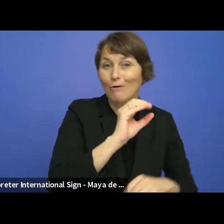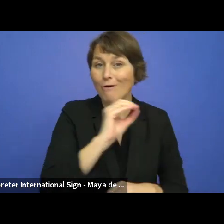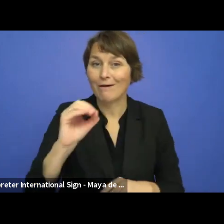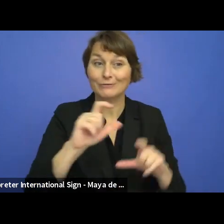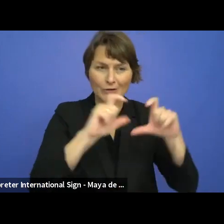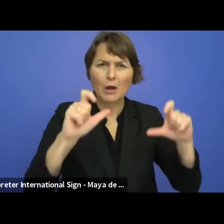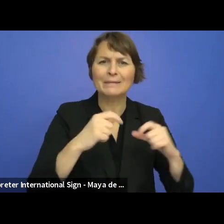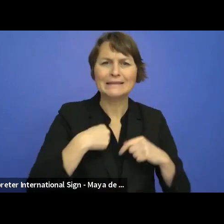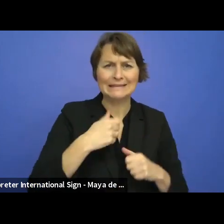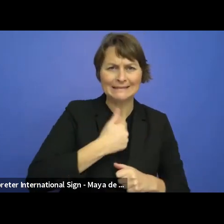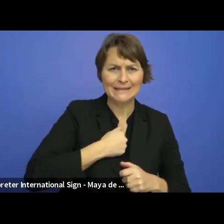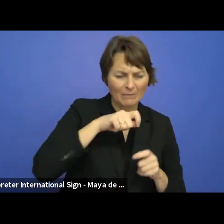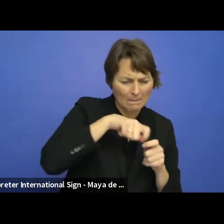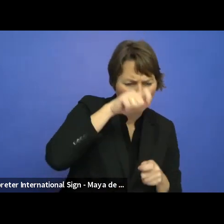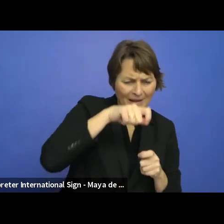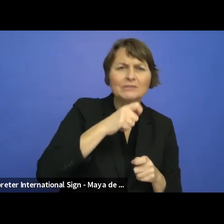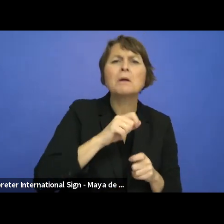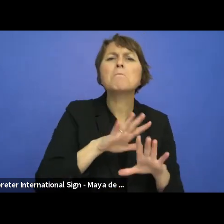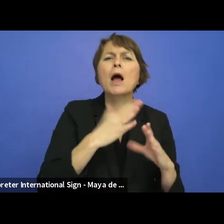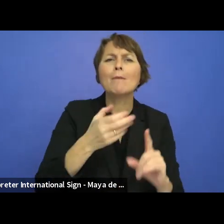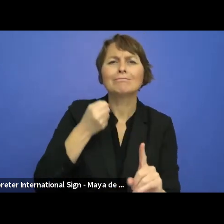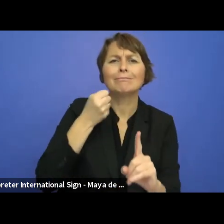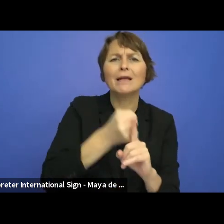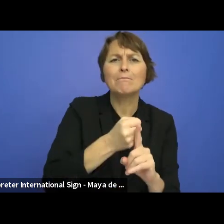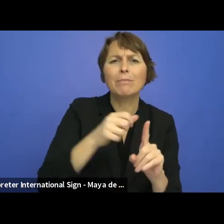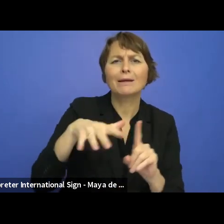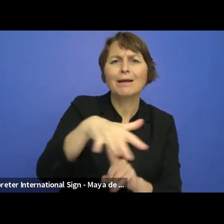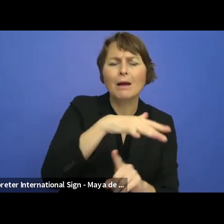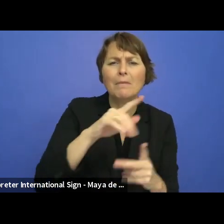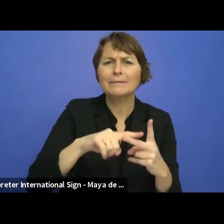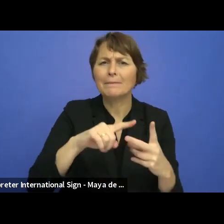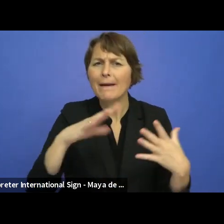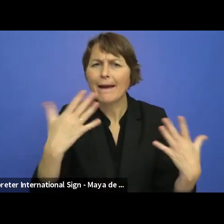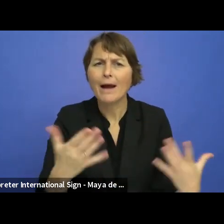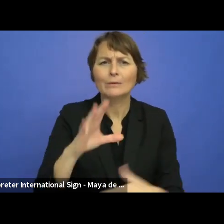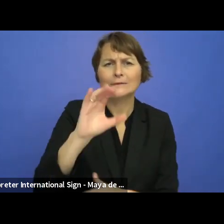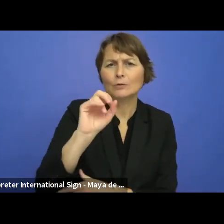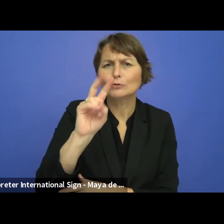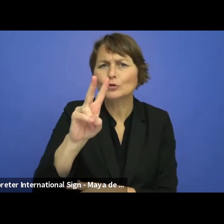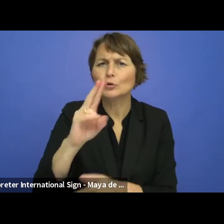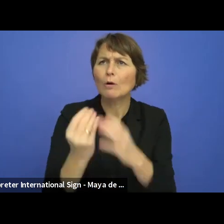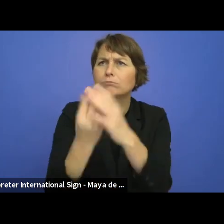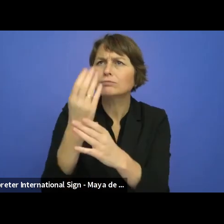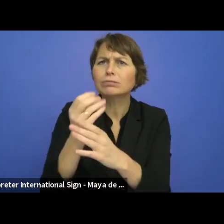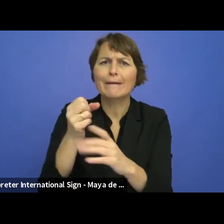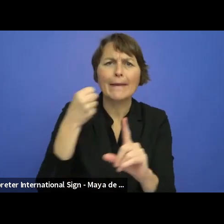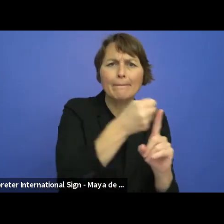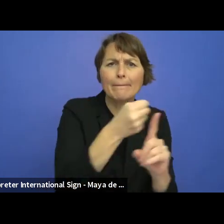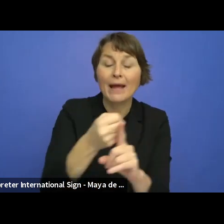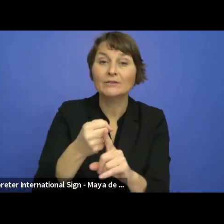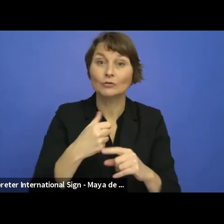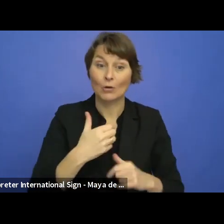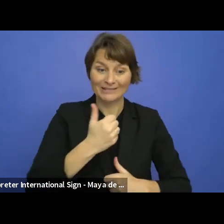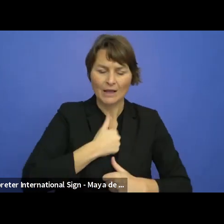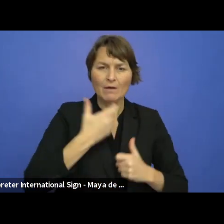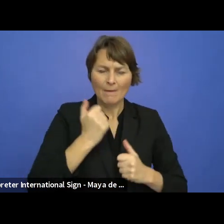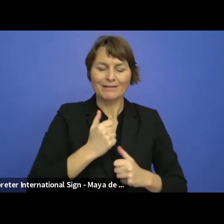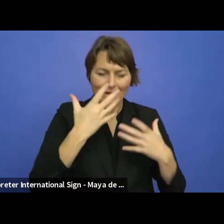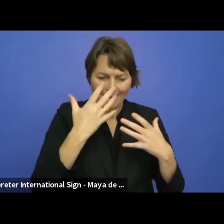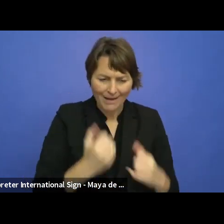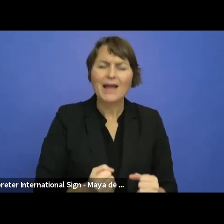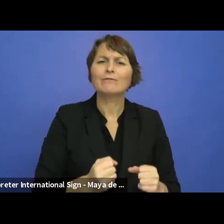using our culturally specific carbon calculators and have an active environmental policy. This decade of data